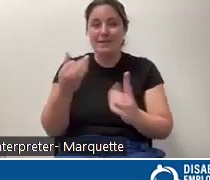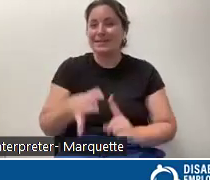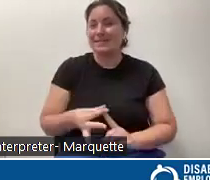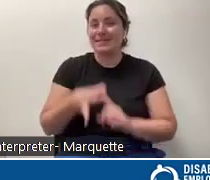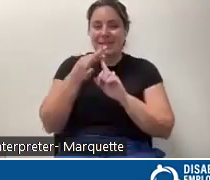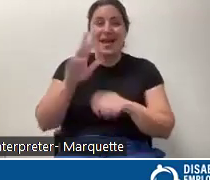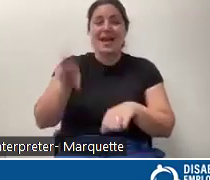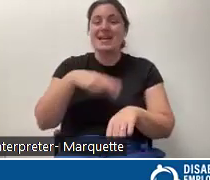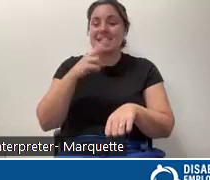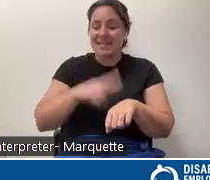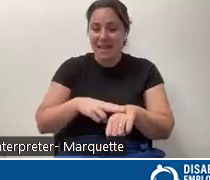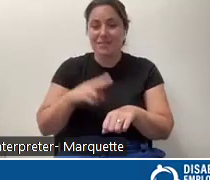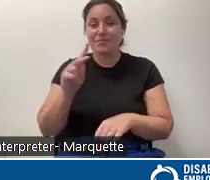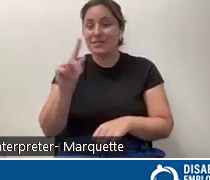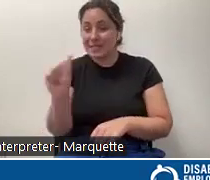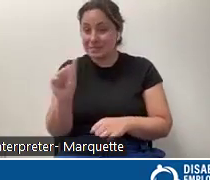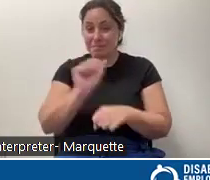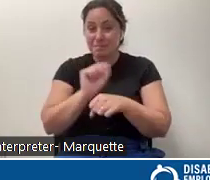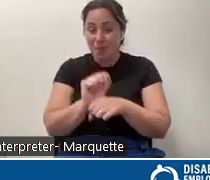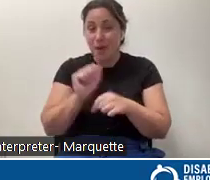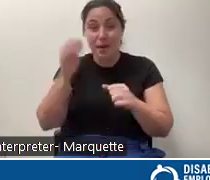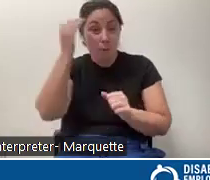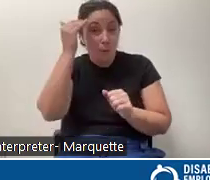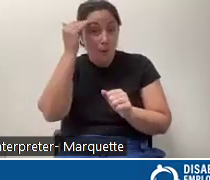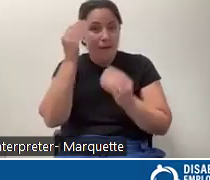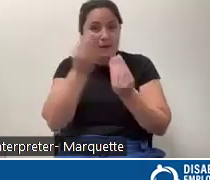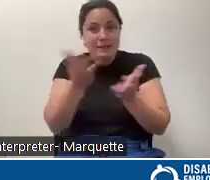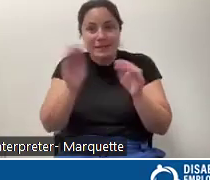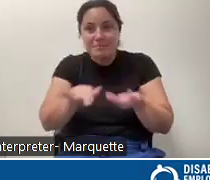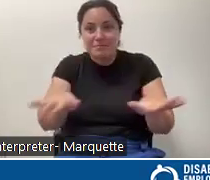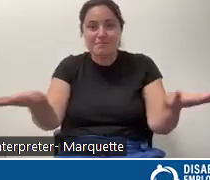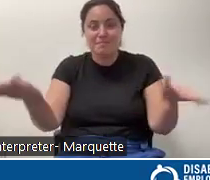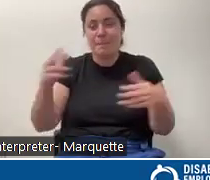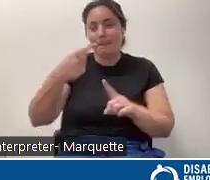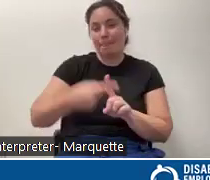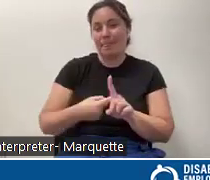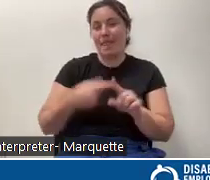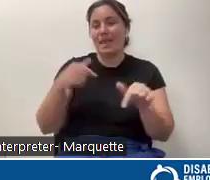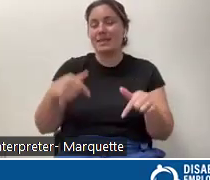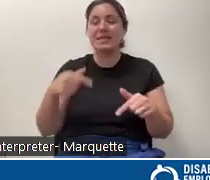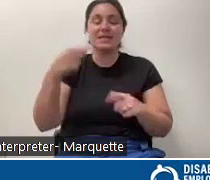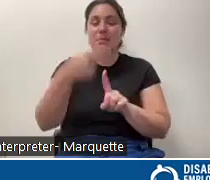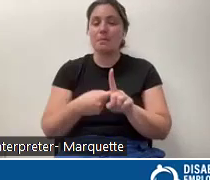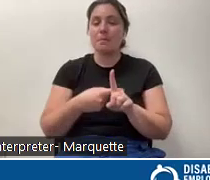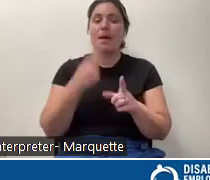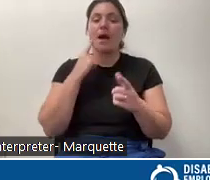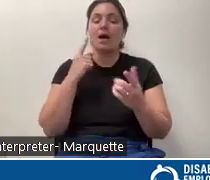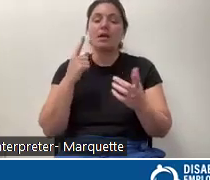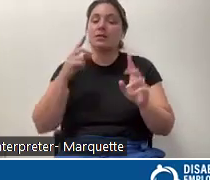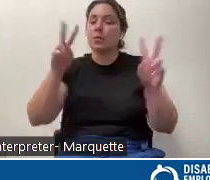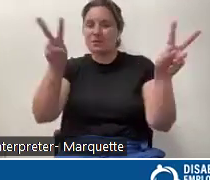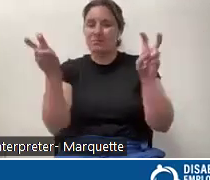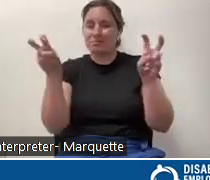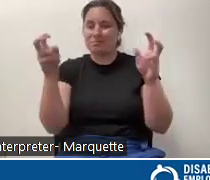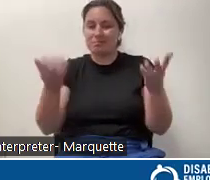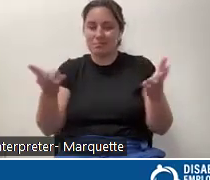Employment Awareness Month, and our theme for Disability Employment Awareness Month this year is access to good jobs for all.